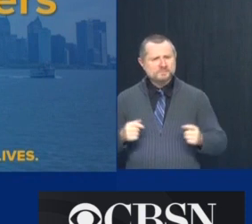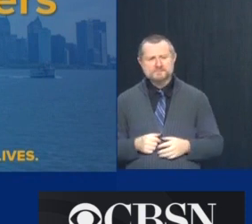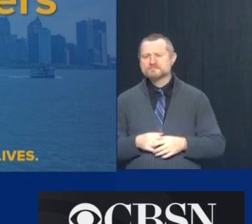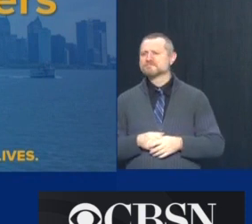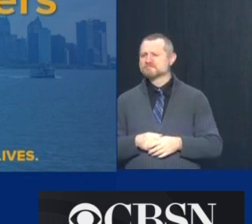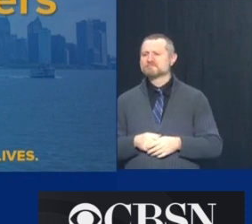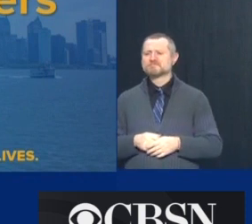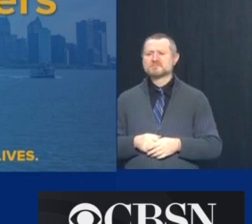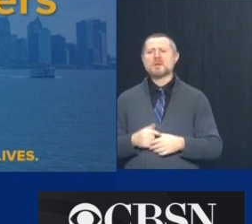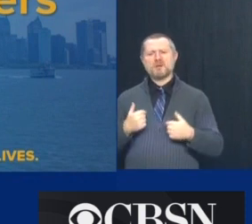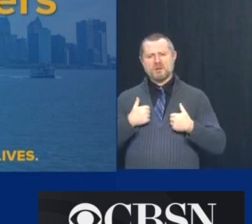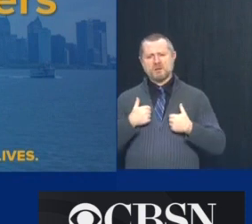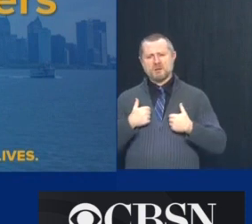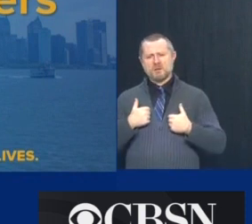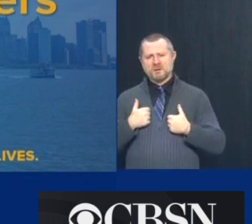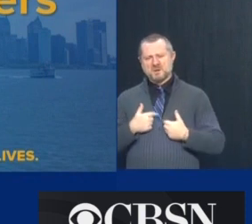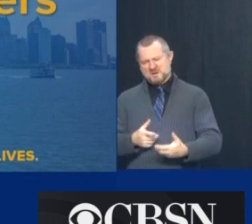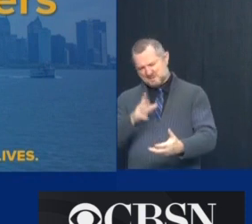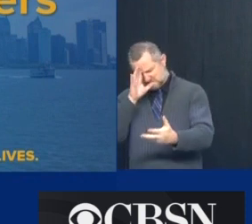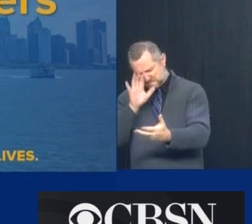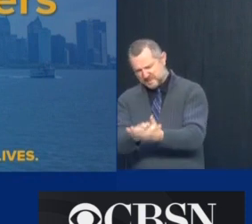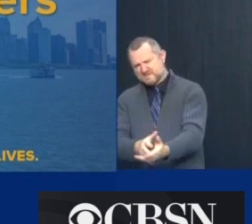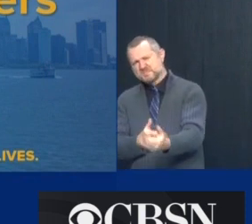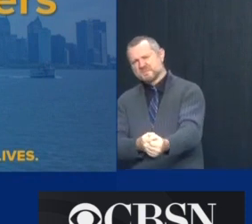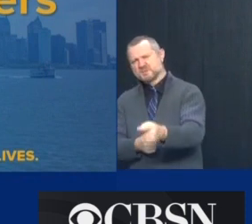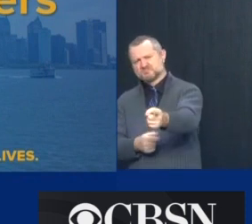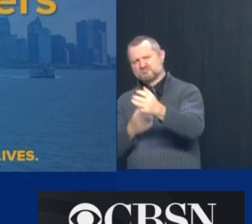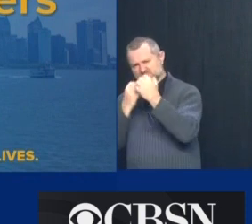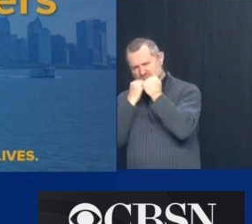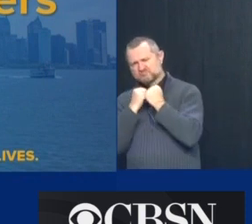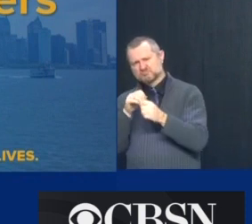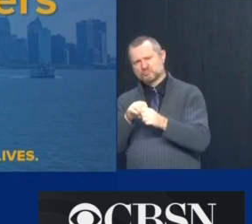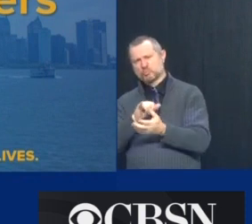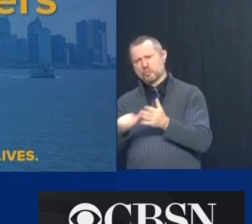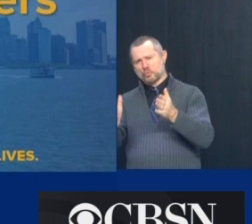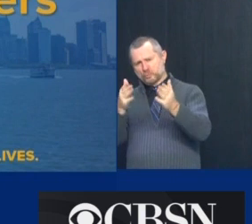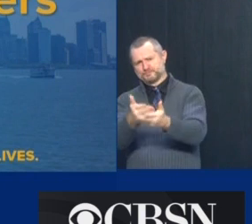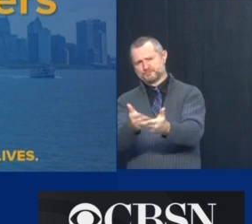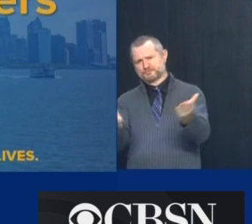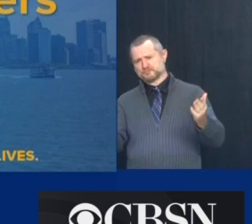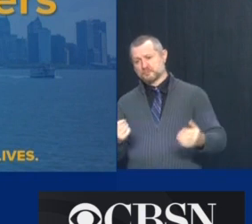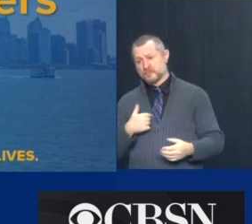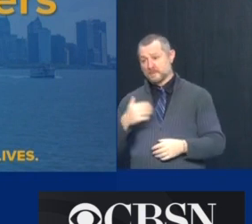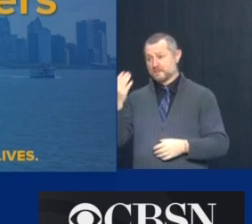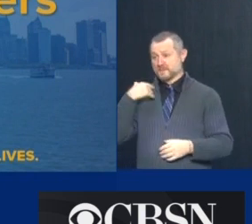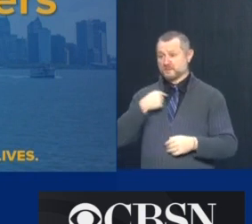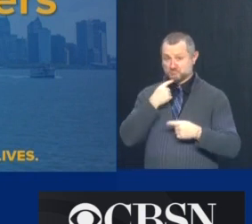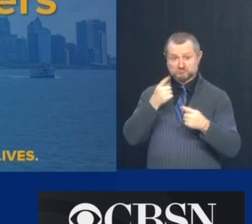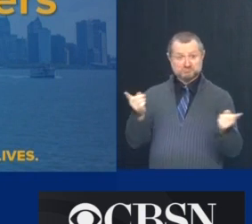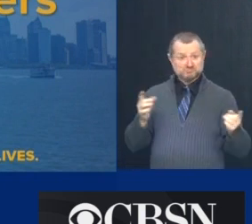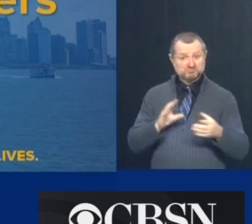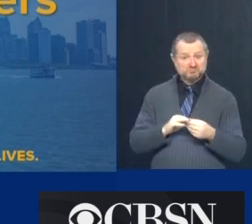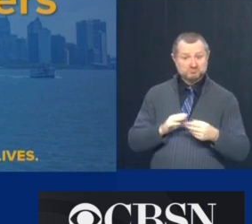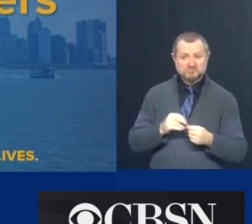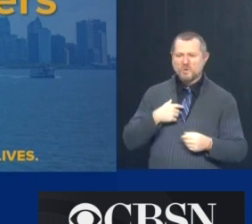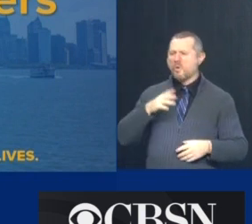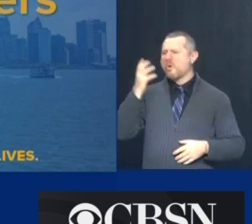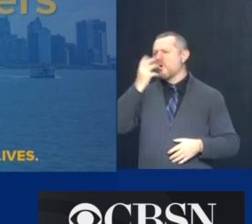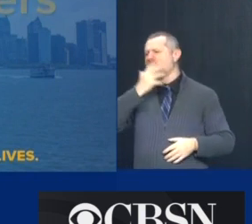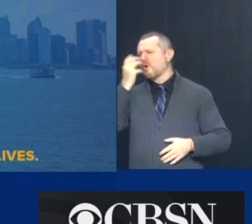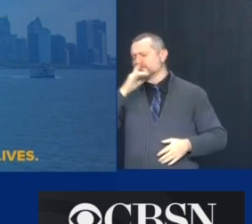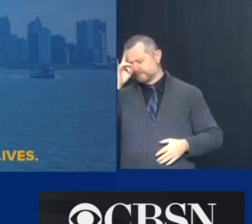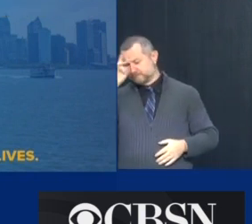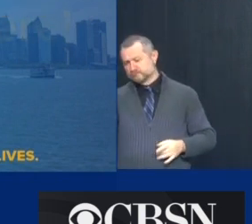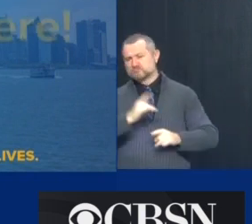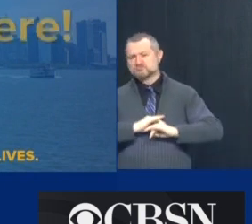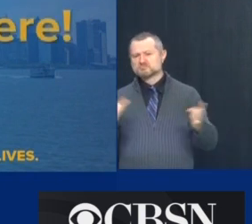Good news, I believe in New Yorkers. They did this before at a much harder level with less notice,